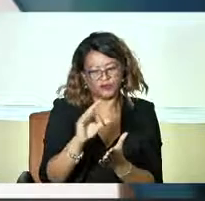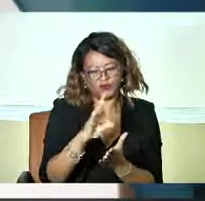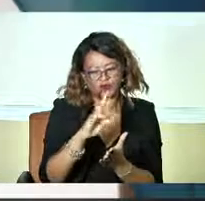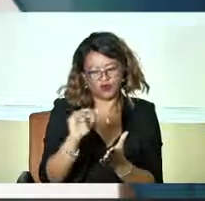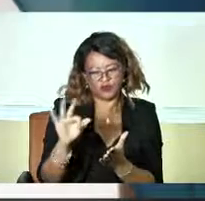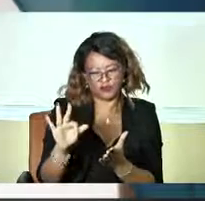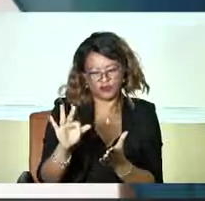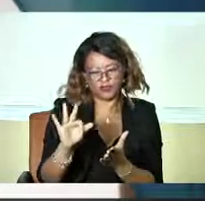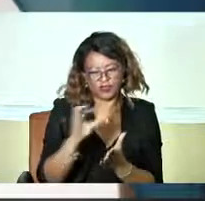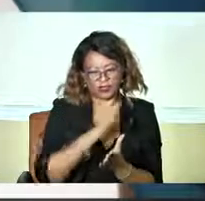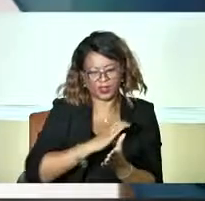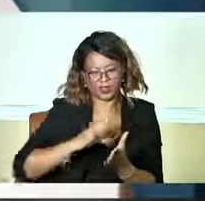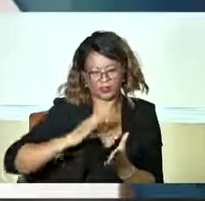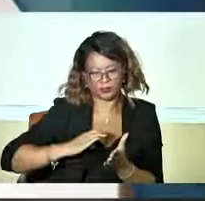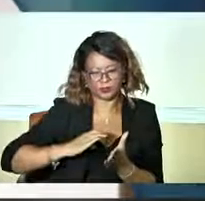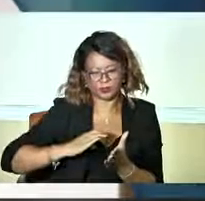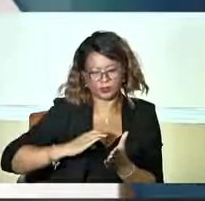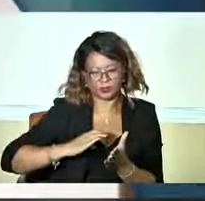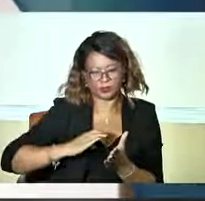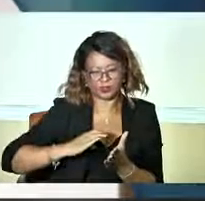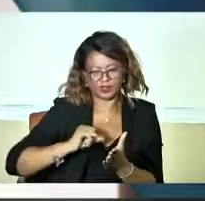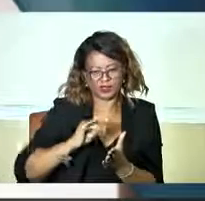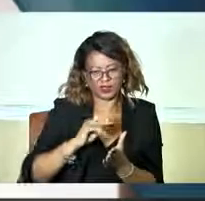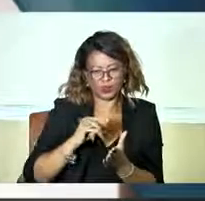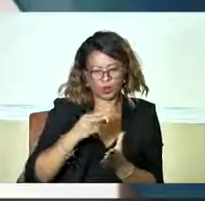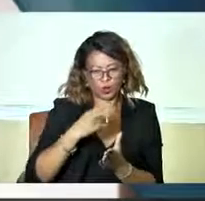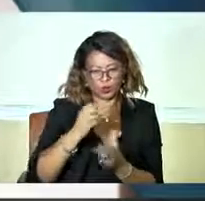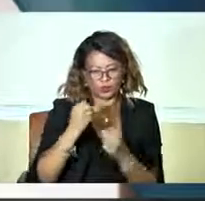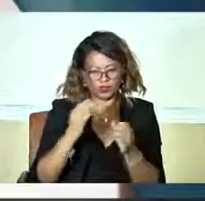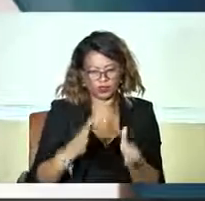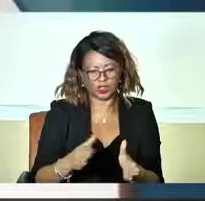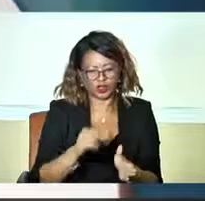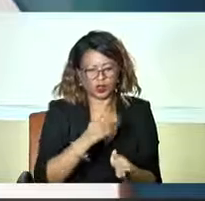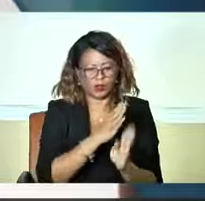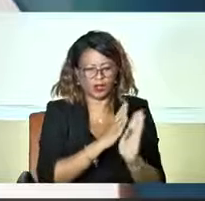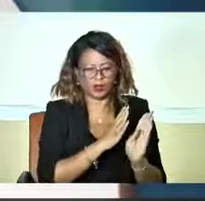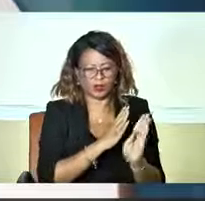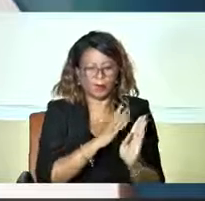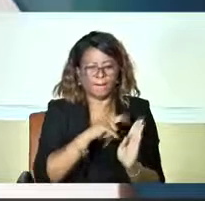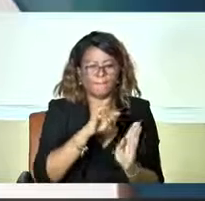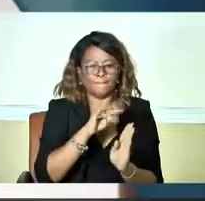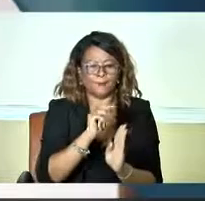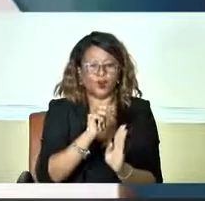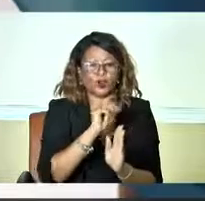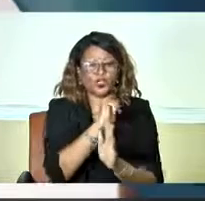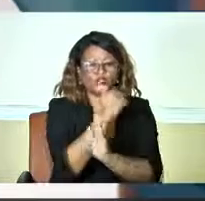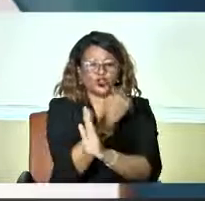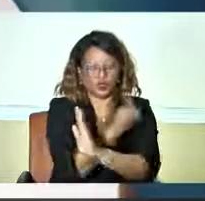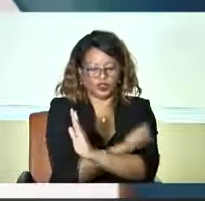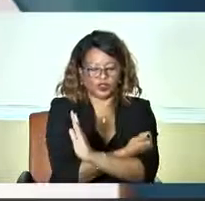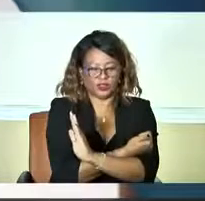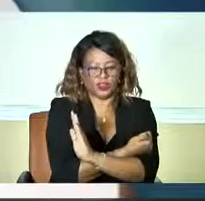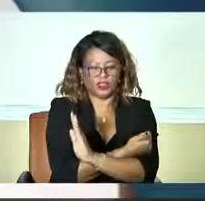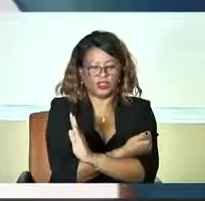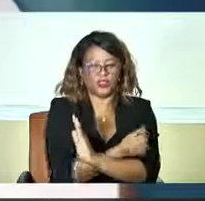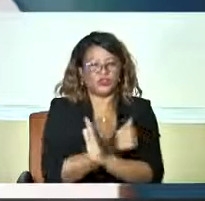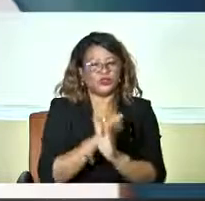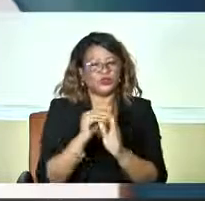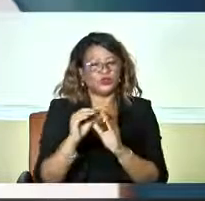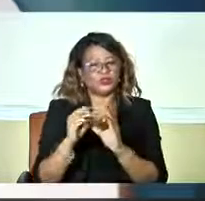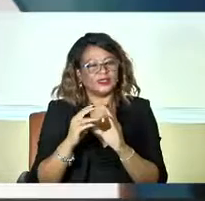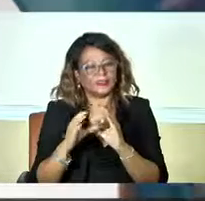was established by stakeholders and the Grand Bahama Port Authority in an effort to engage